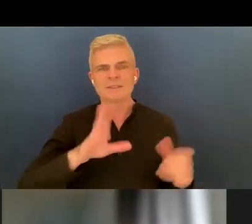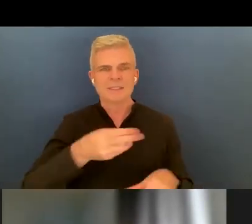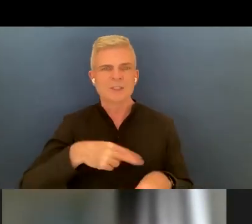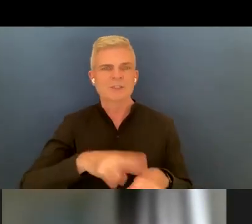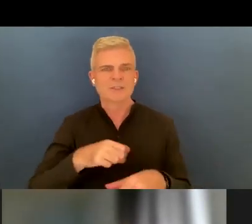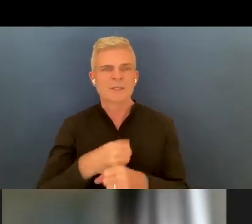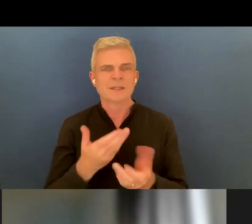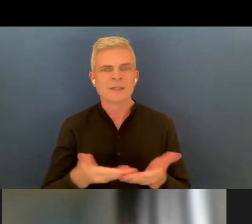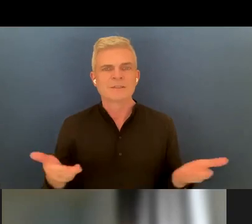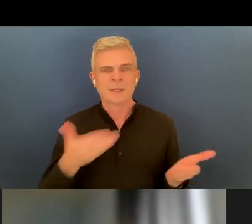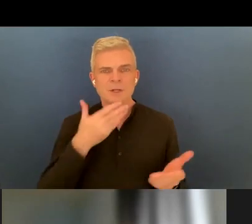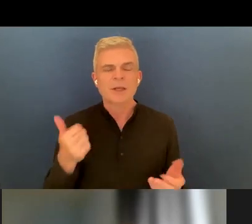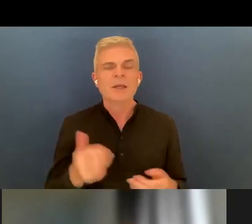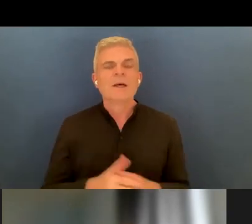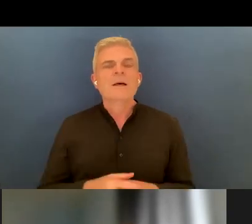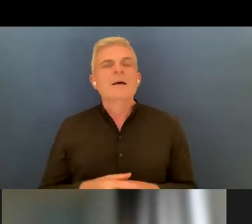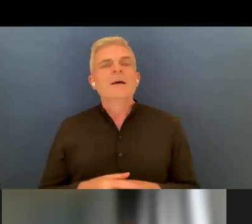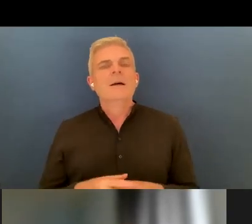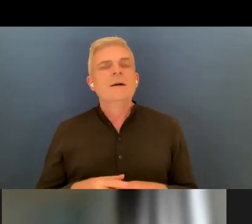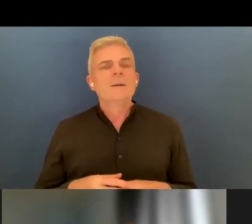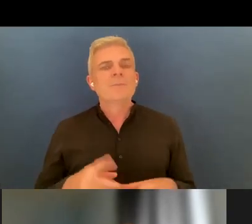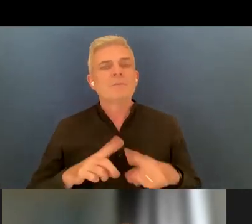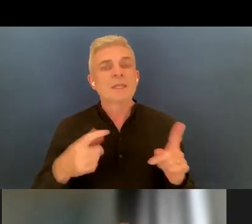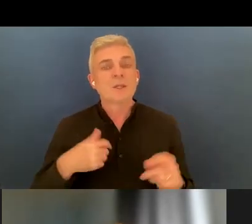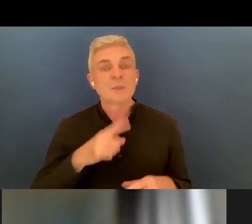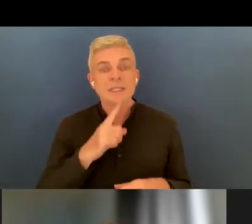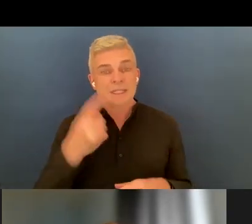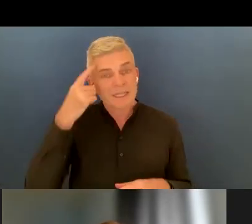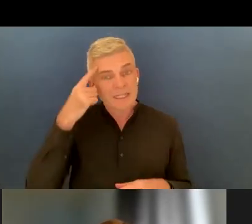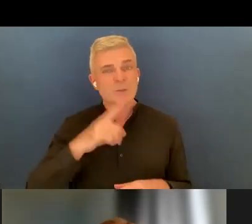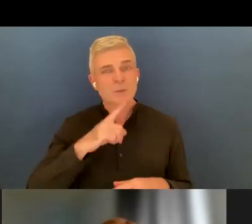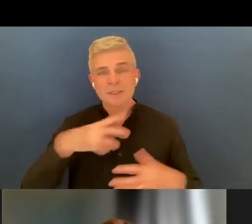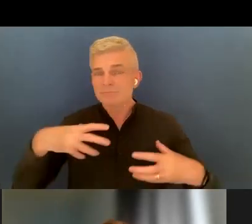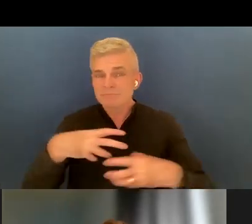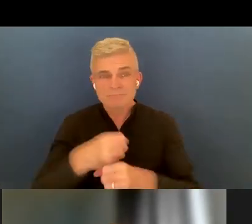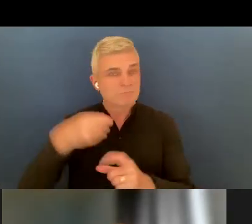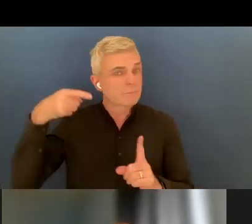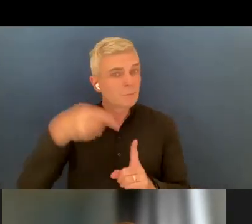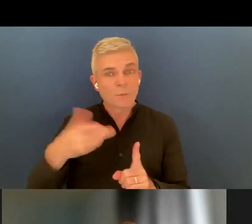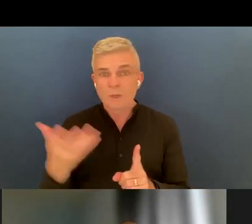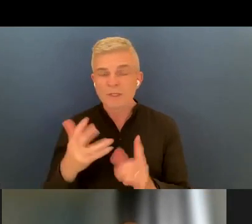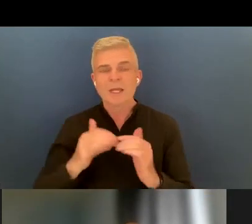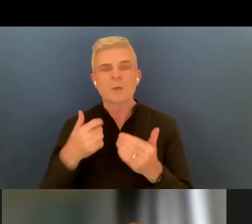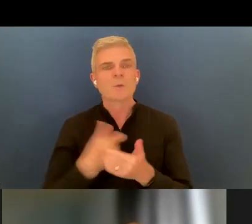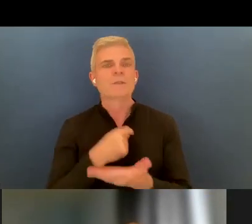things better. But I really think, it really boils down to how we treat people. And I